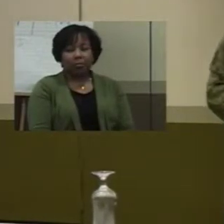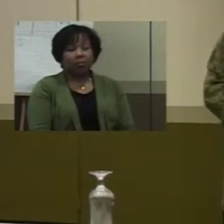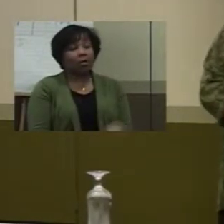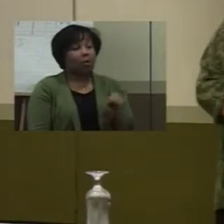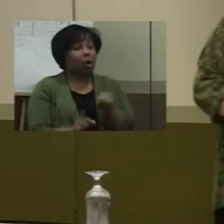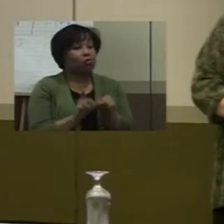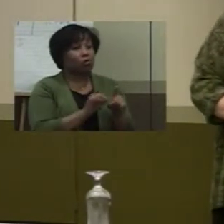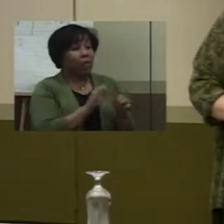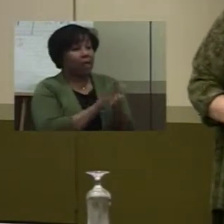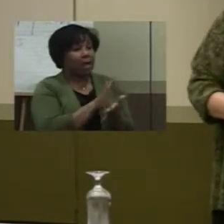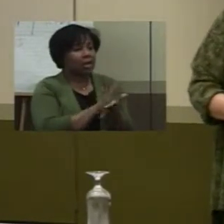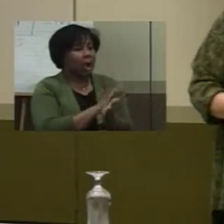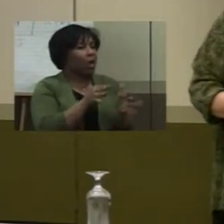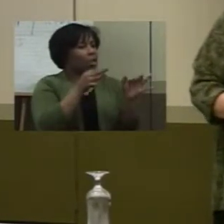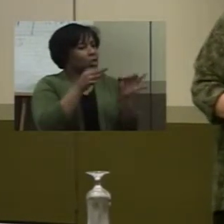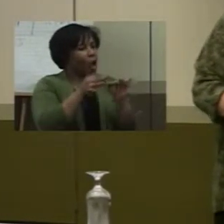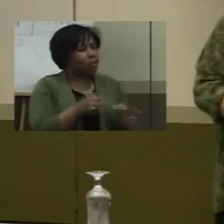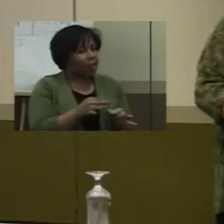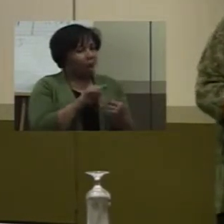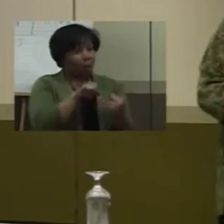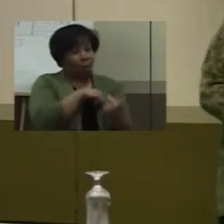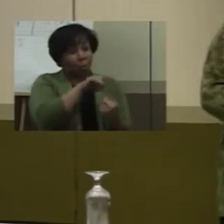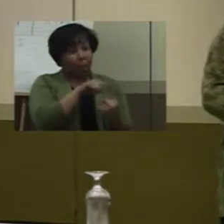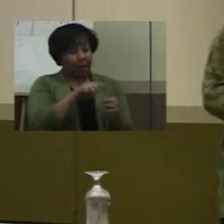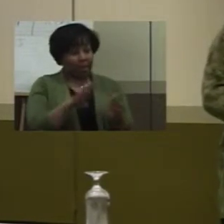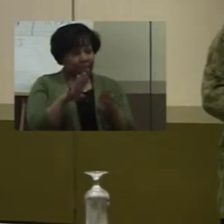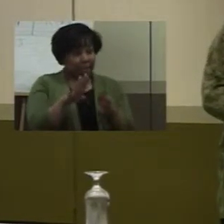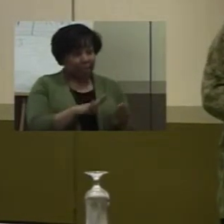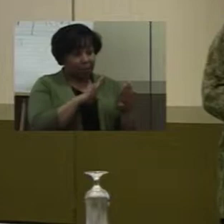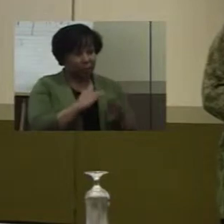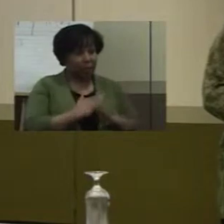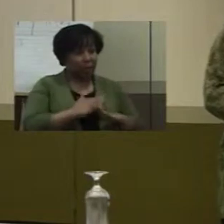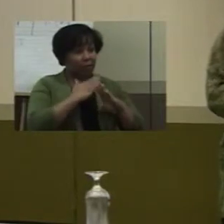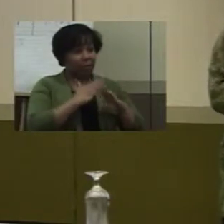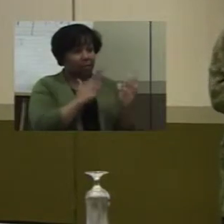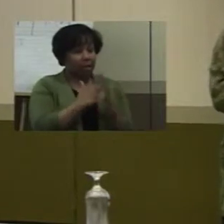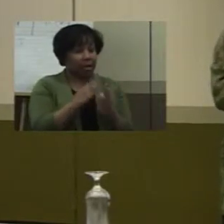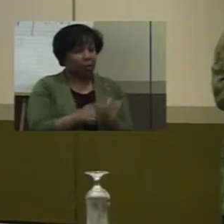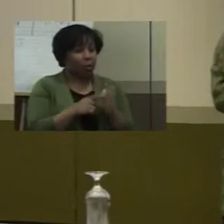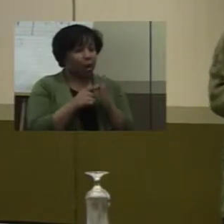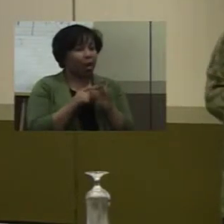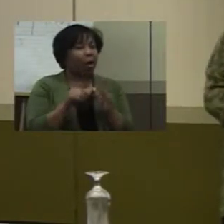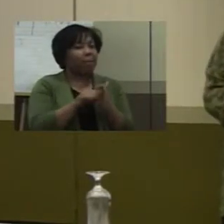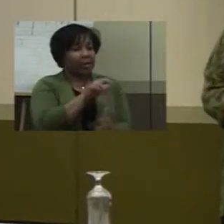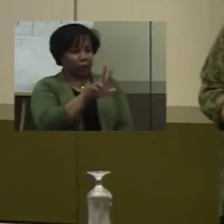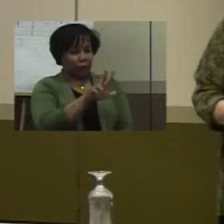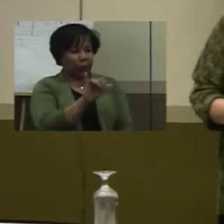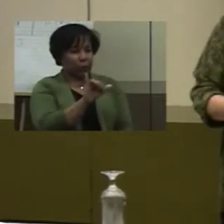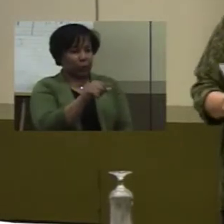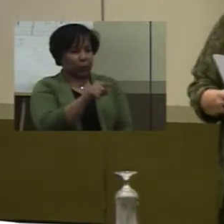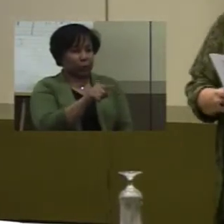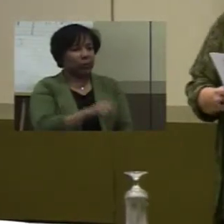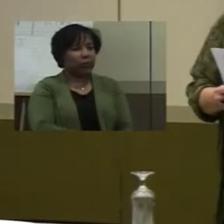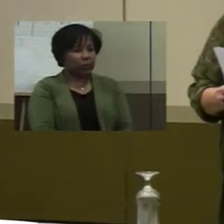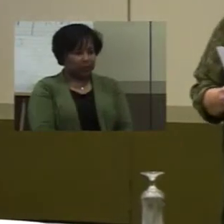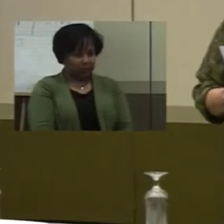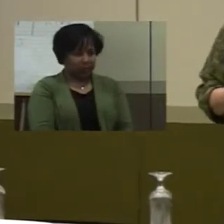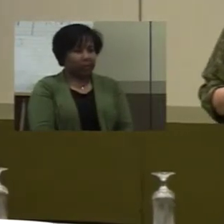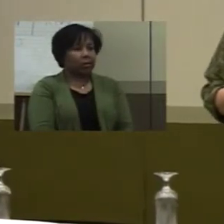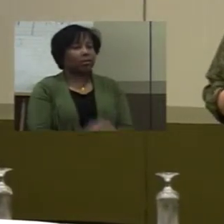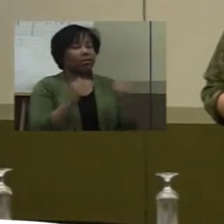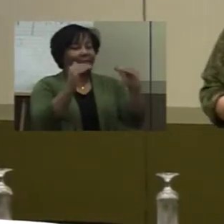Also, on the handout, it talks a little bit about when a behavior intervention plan is required, also on page 3 of your handout